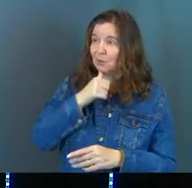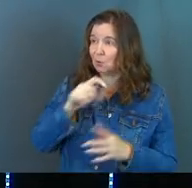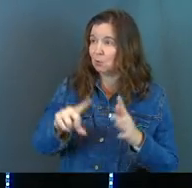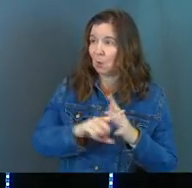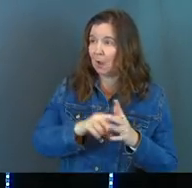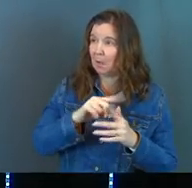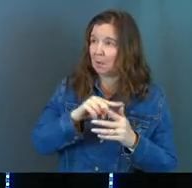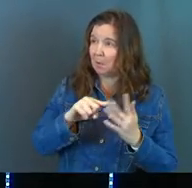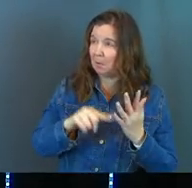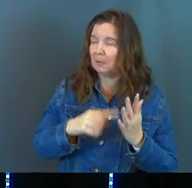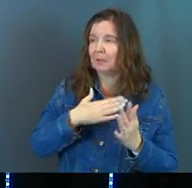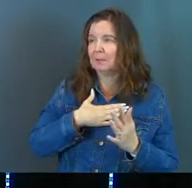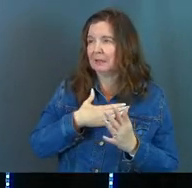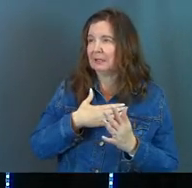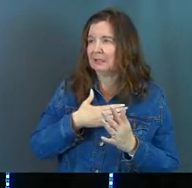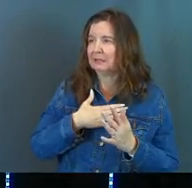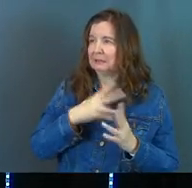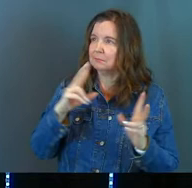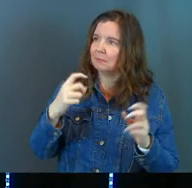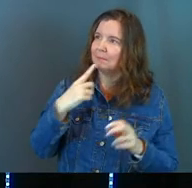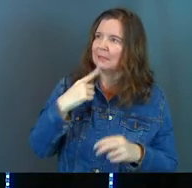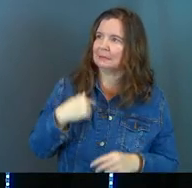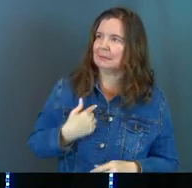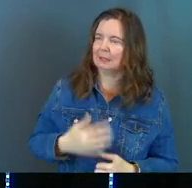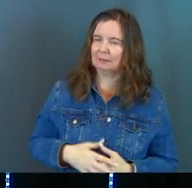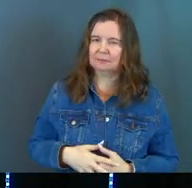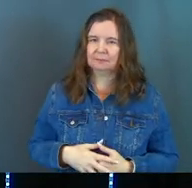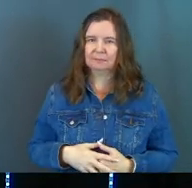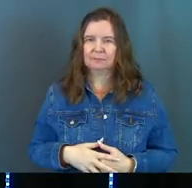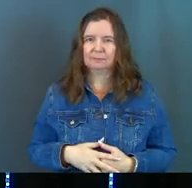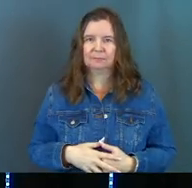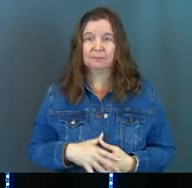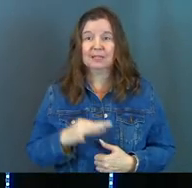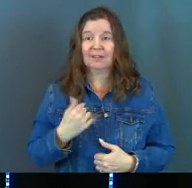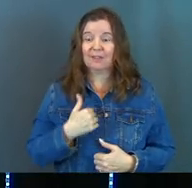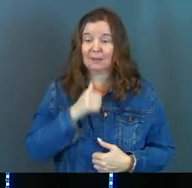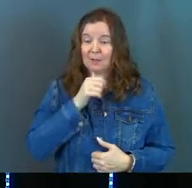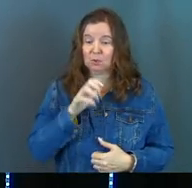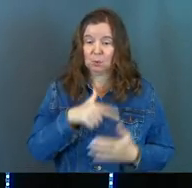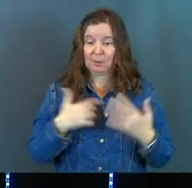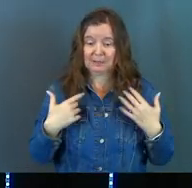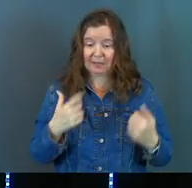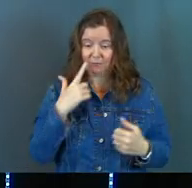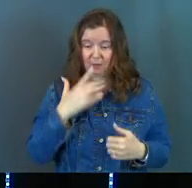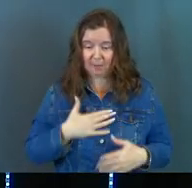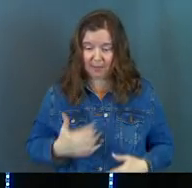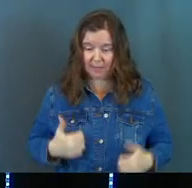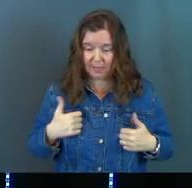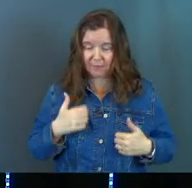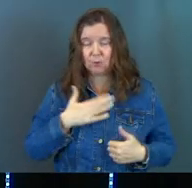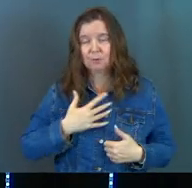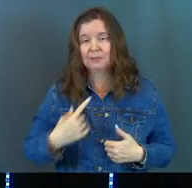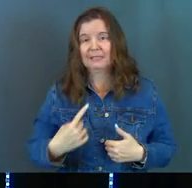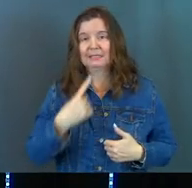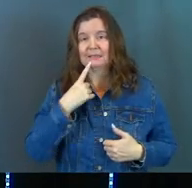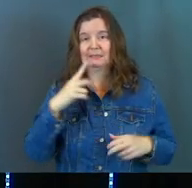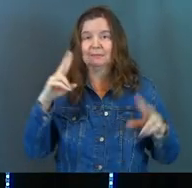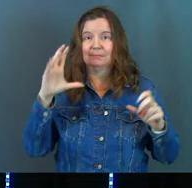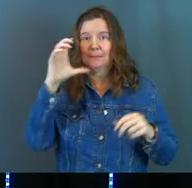what? Would you miss me, please? If I'm not doing what's healthy for my life, would you miss me,